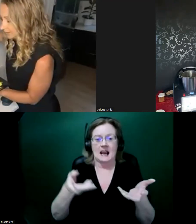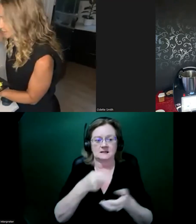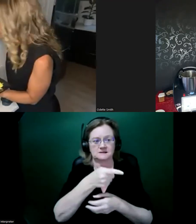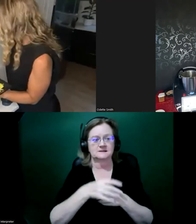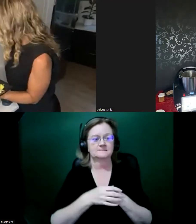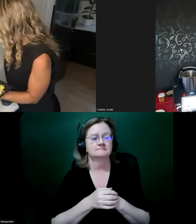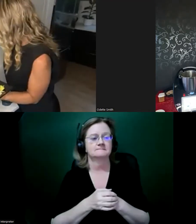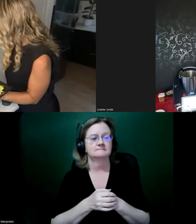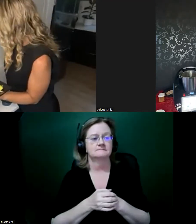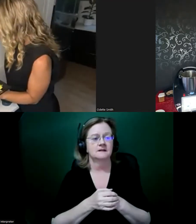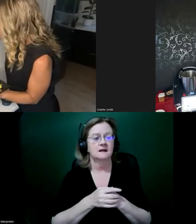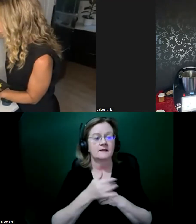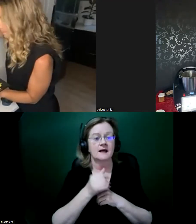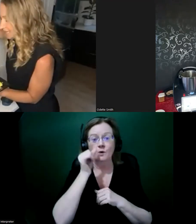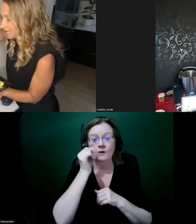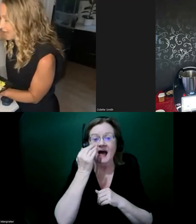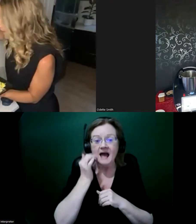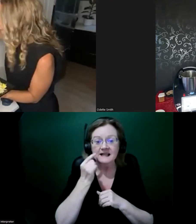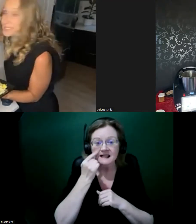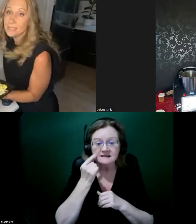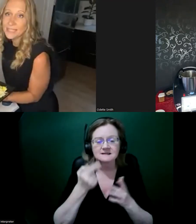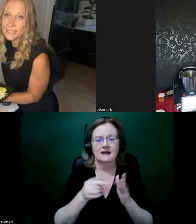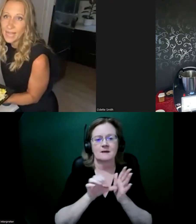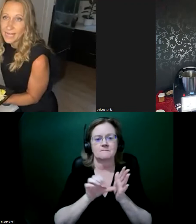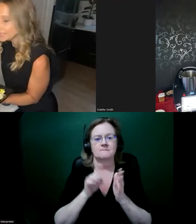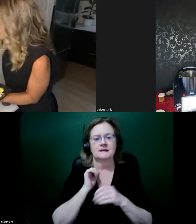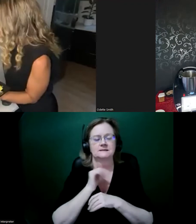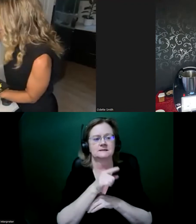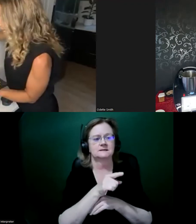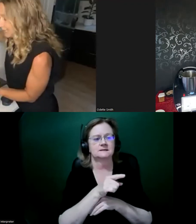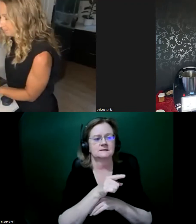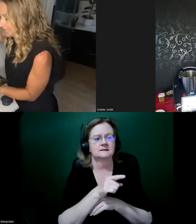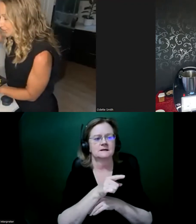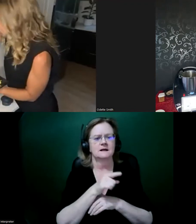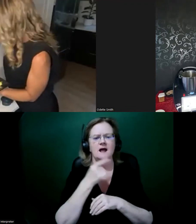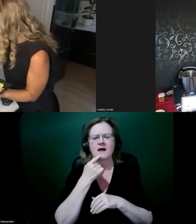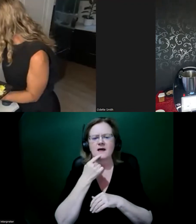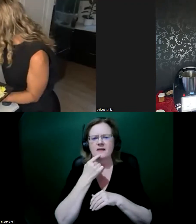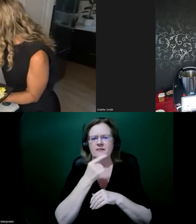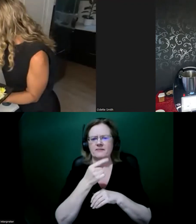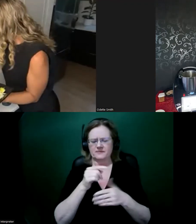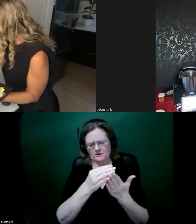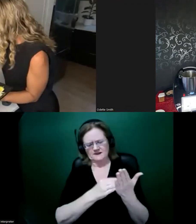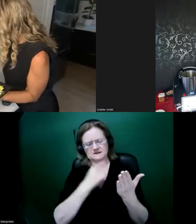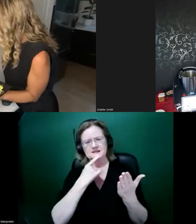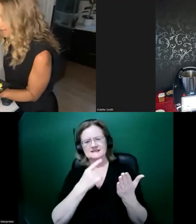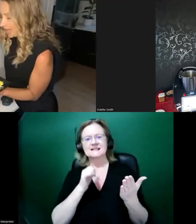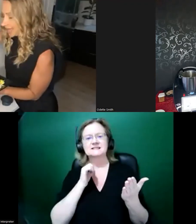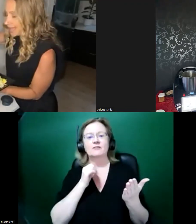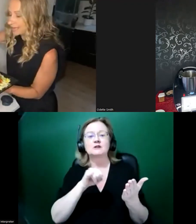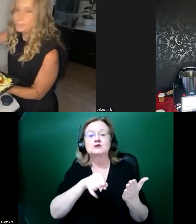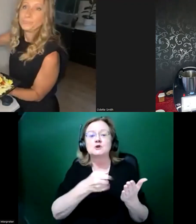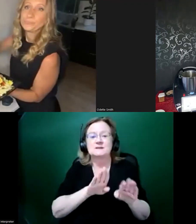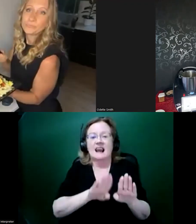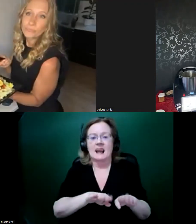So these are all the onions and all the meat. Now the recipe is actually asking me to retain the meat juice so that I can make